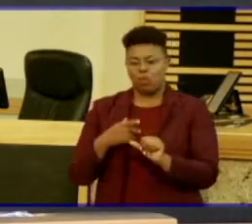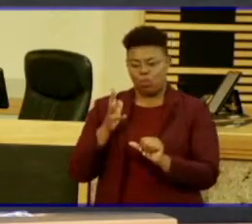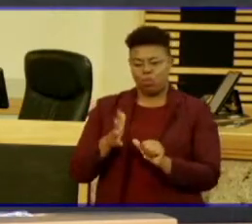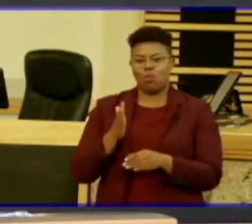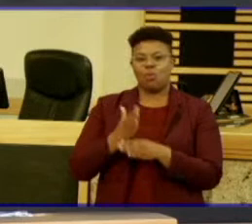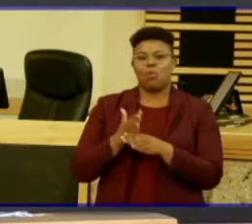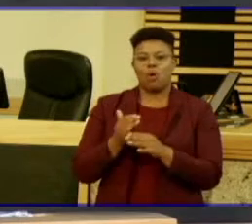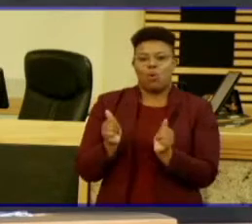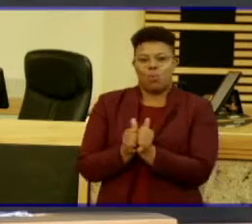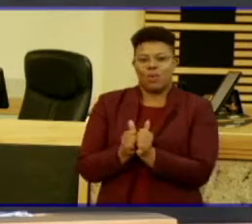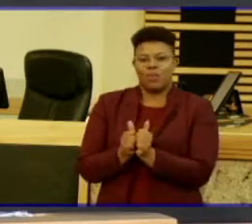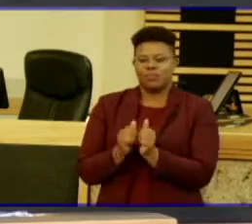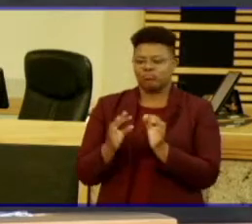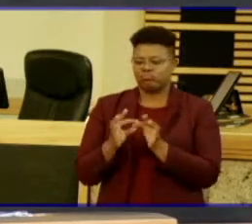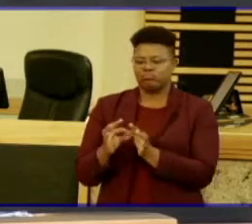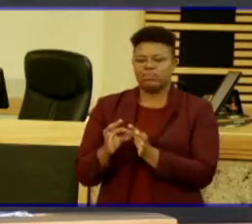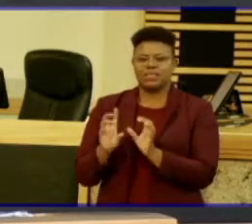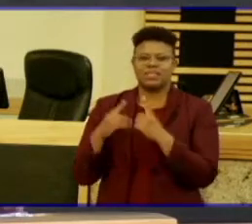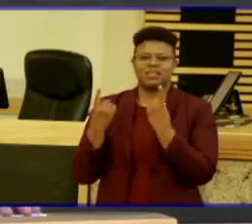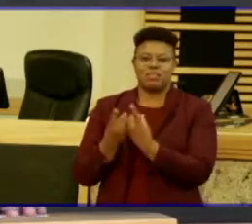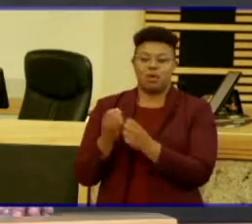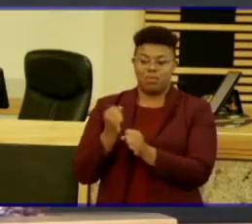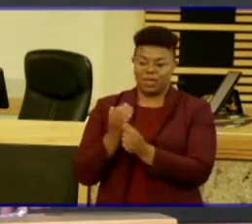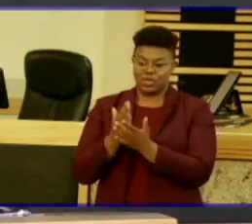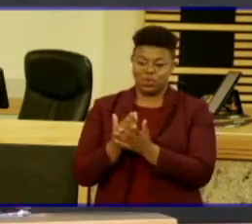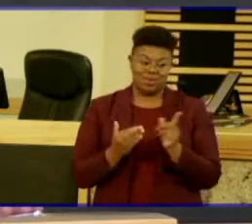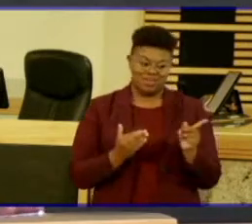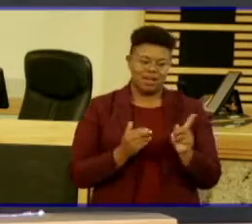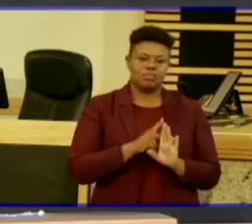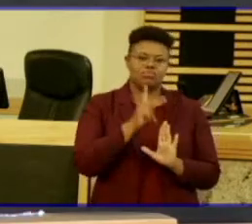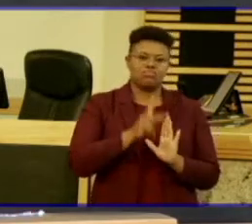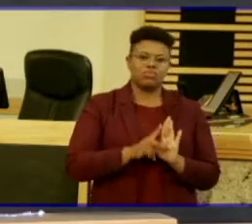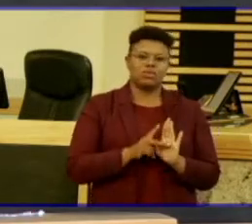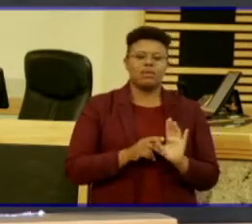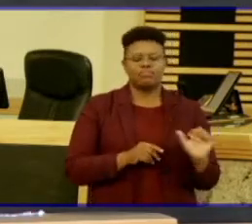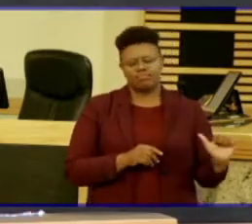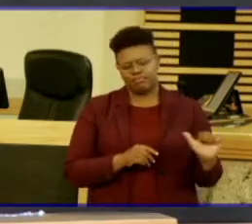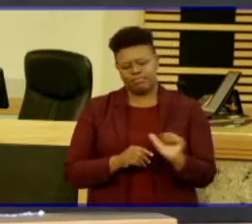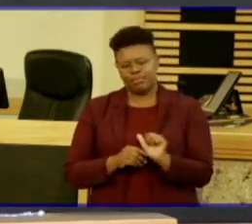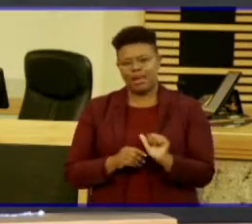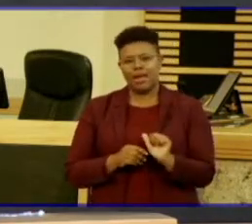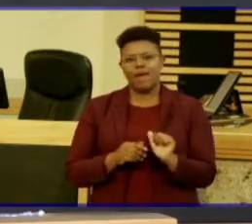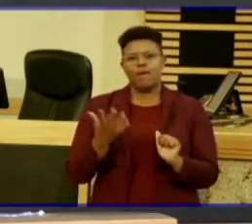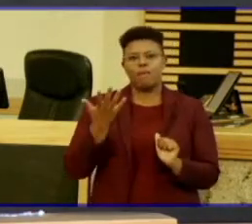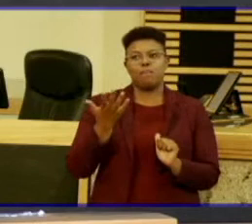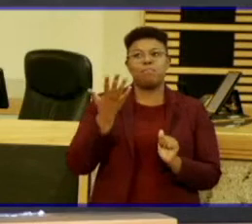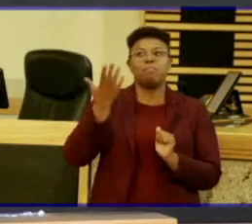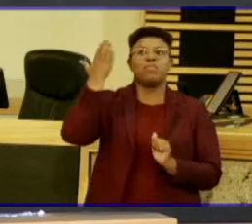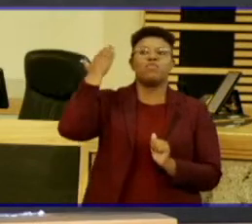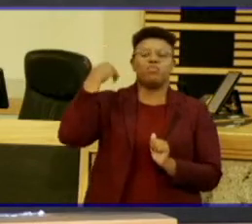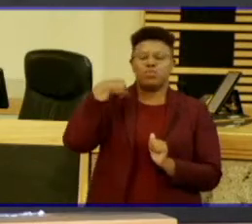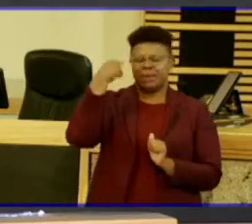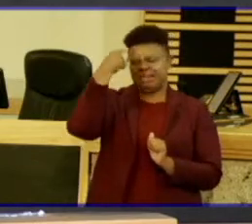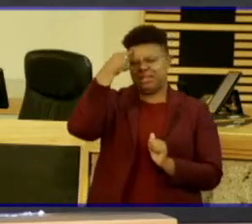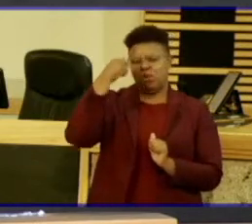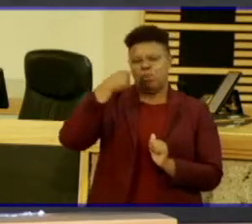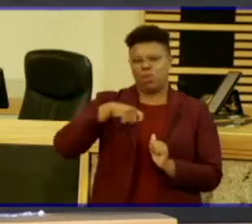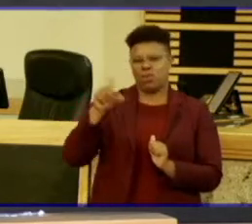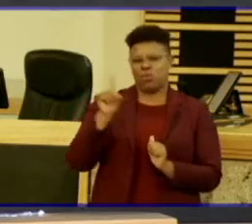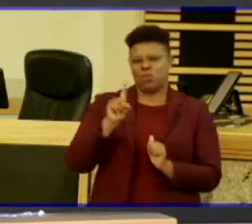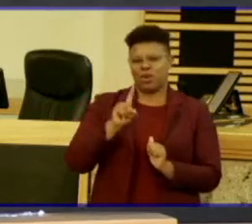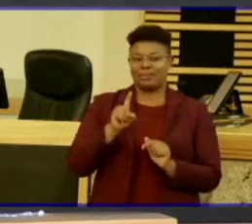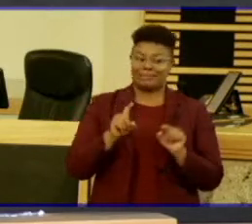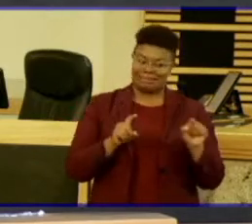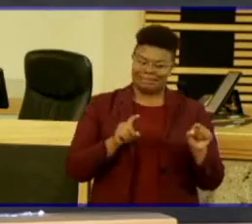namasebe achaphazelekayo uqiniseke ukuba la project siyayifumana kwaye ibuyela apho yayike yacingelwa khona phaya kulamhlaba